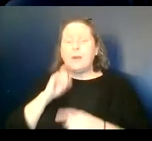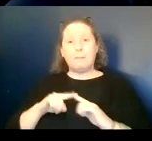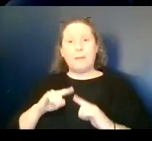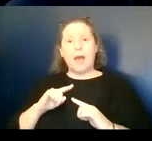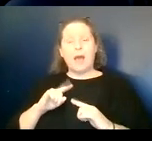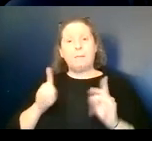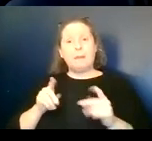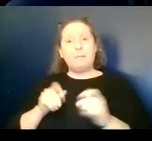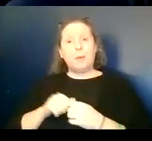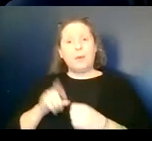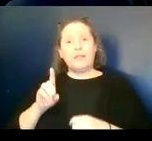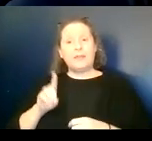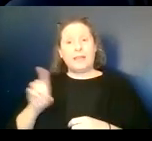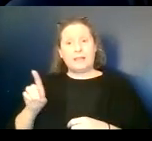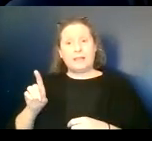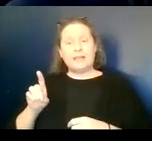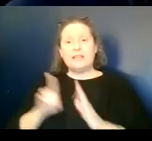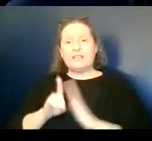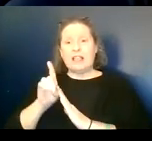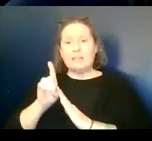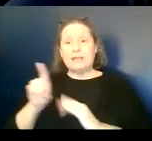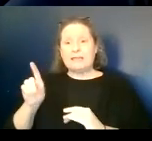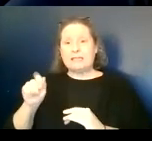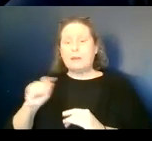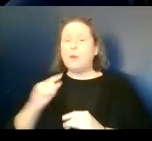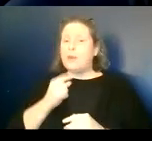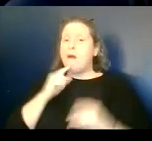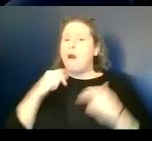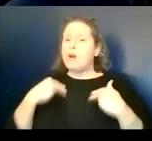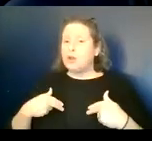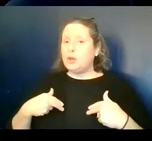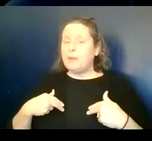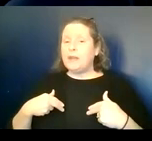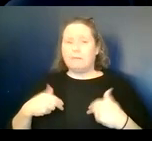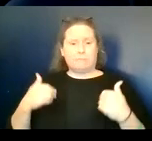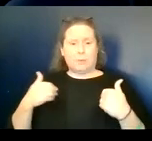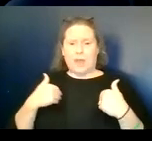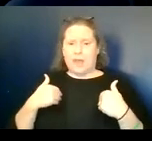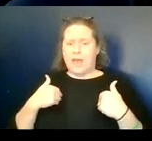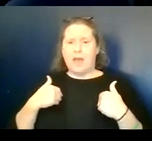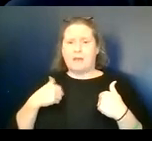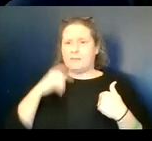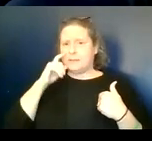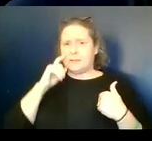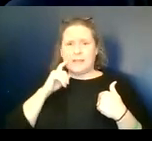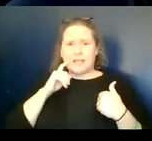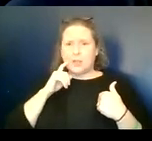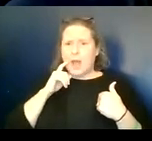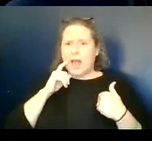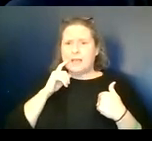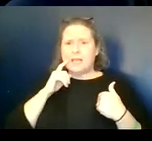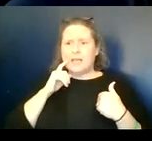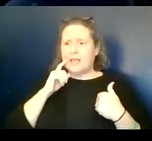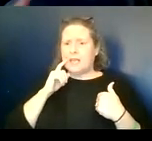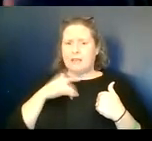of course. We express sexualities just like anybody else. We may express it differently because of how